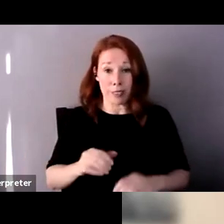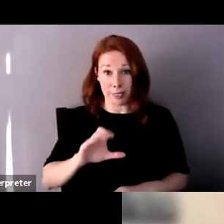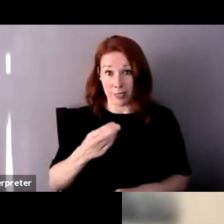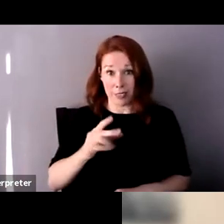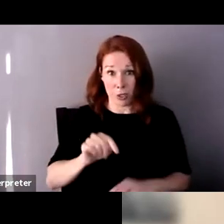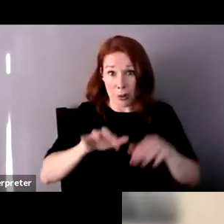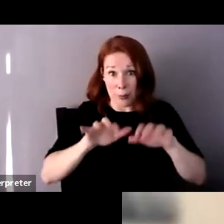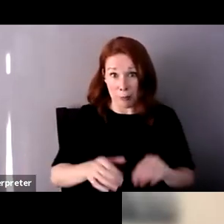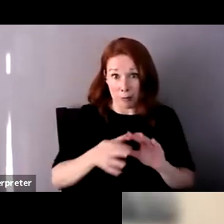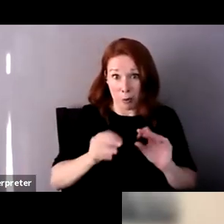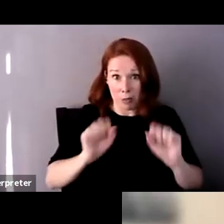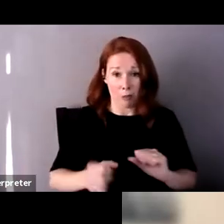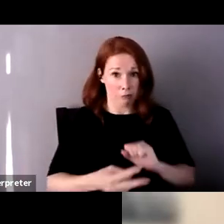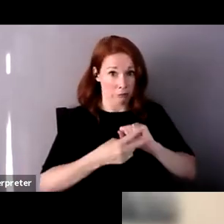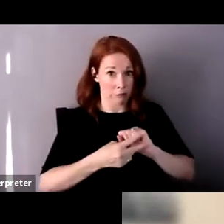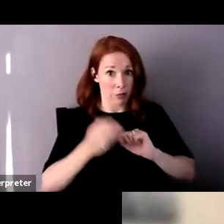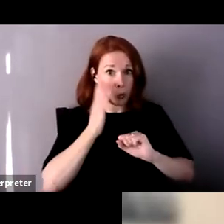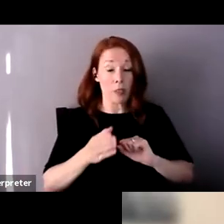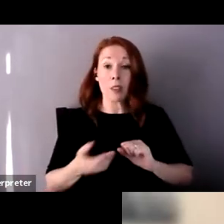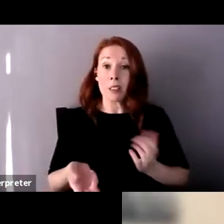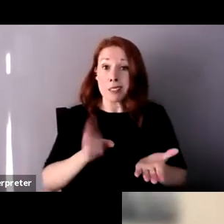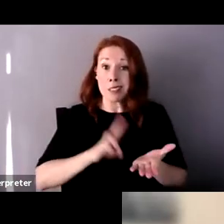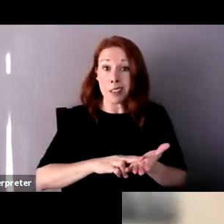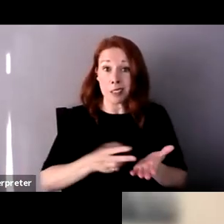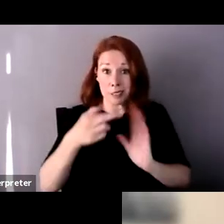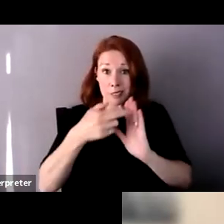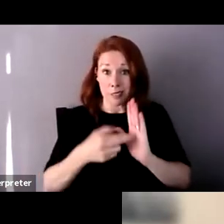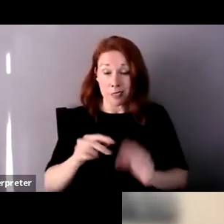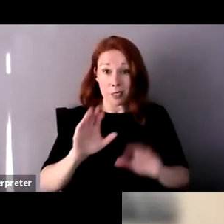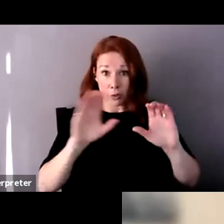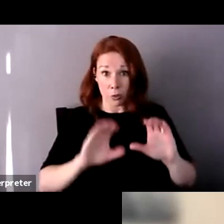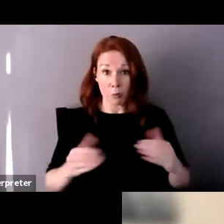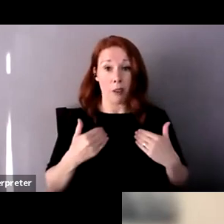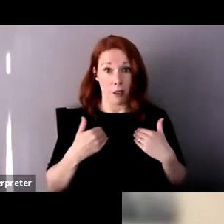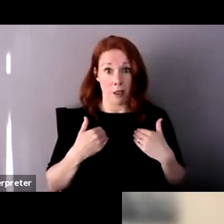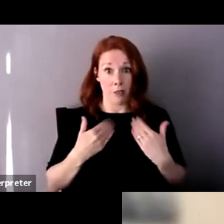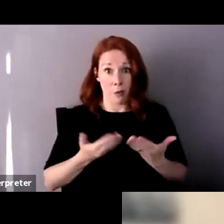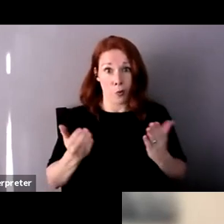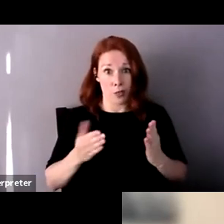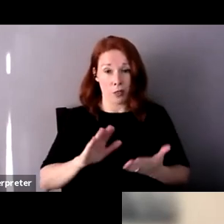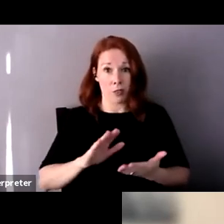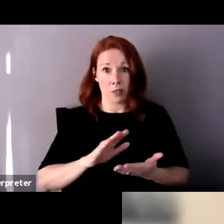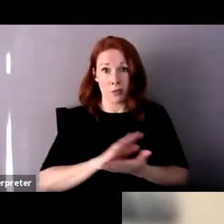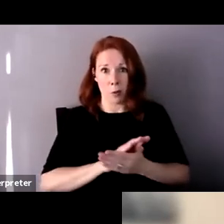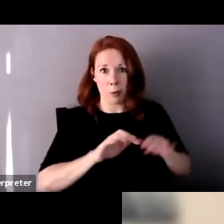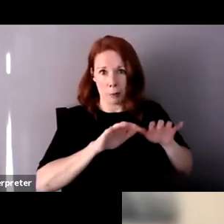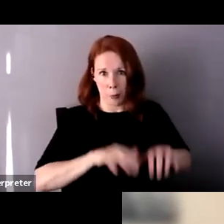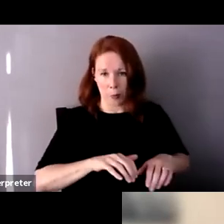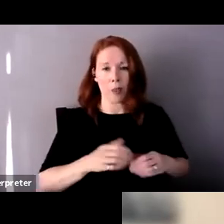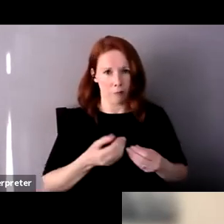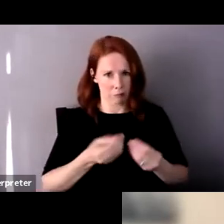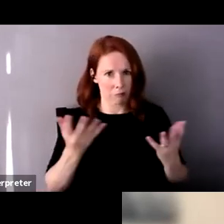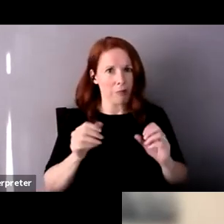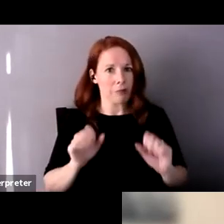can share that. If you signed in and registered on Zoom, I have a little resource document I've been developing that I'll share with